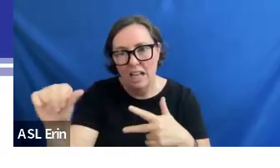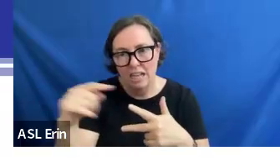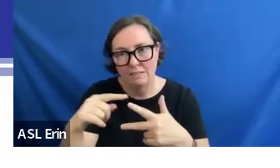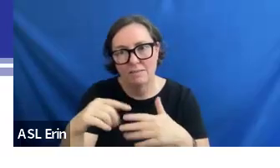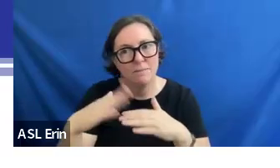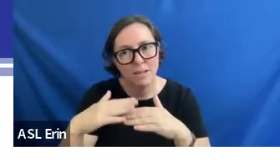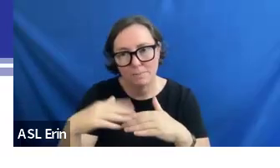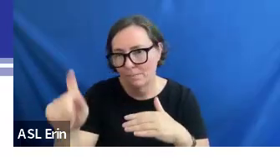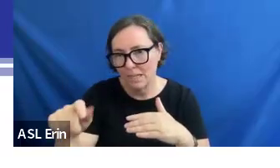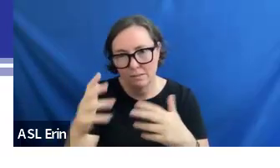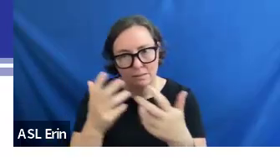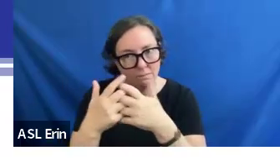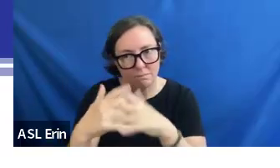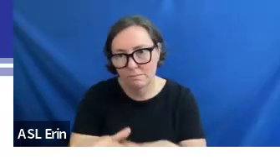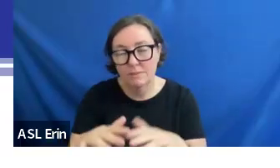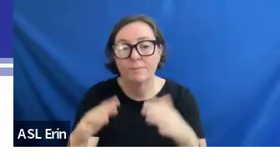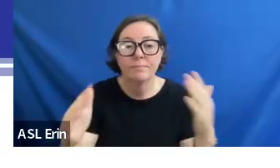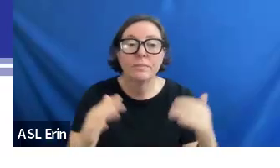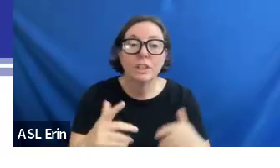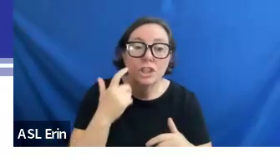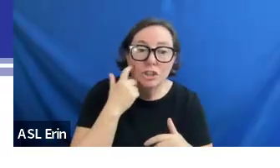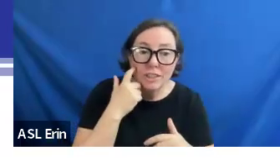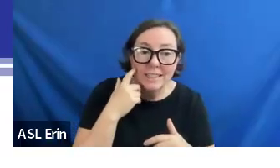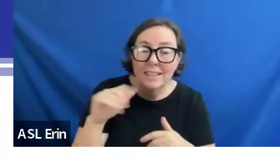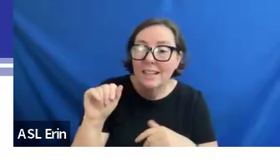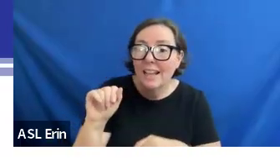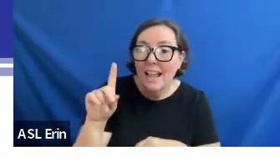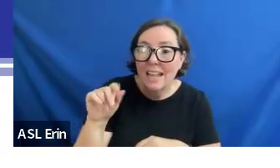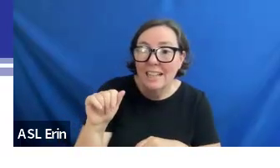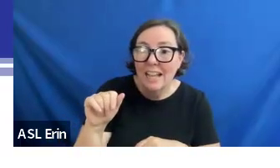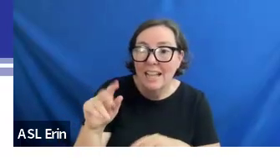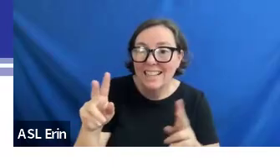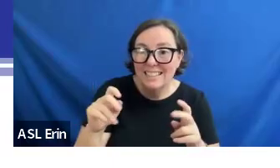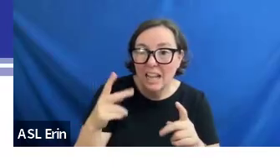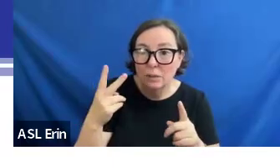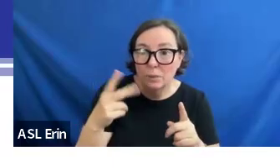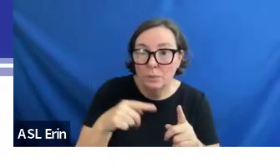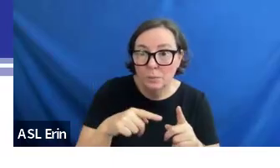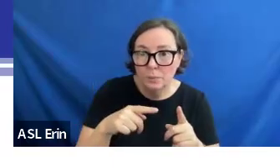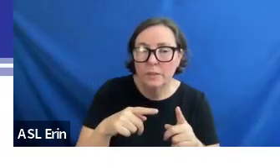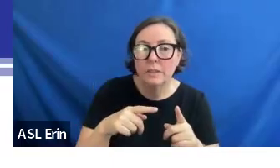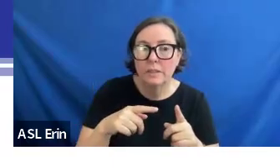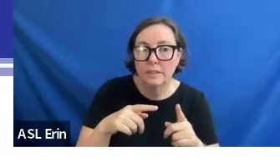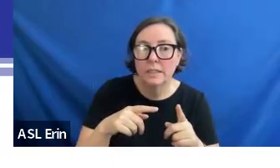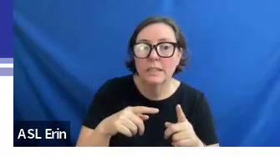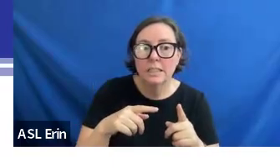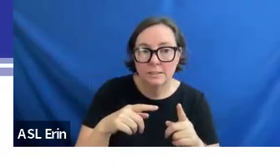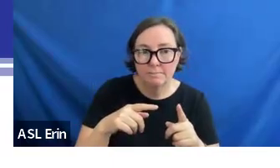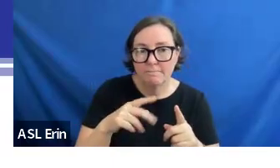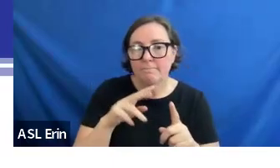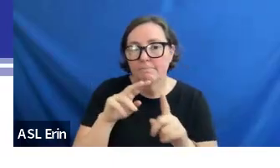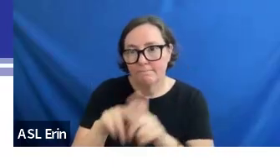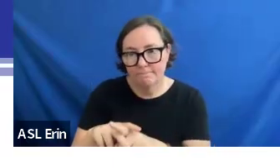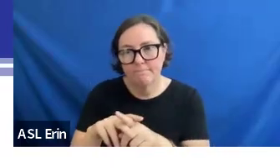Recently, the Title II of the Americans with Disabilities Act came into effect, and